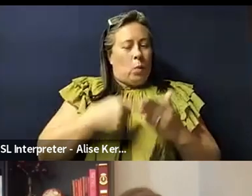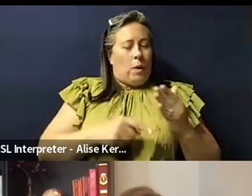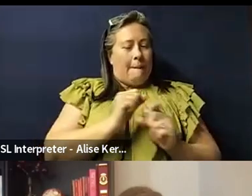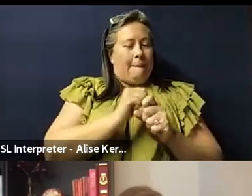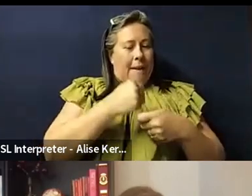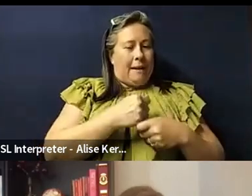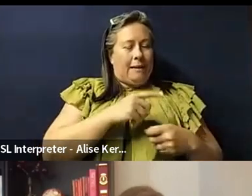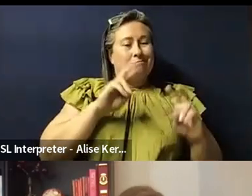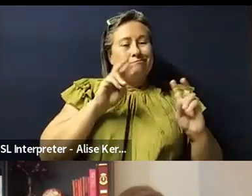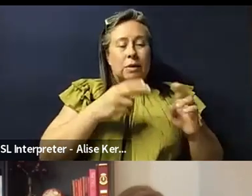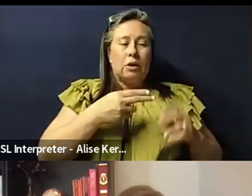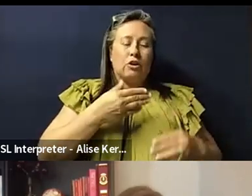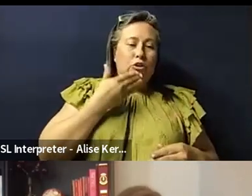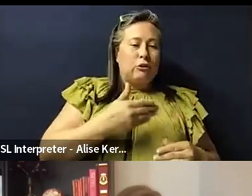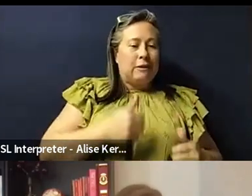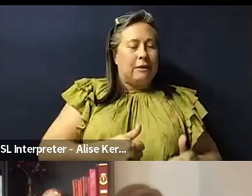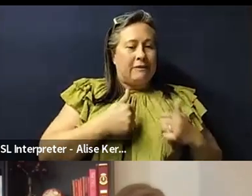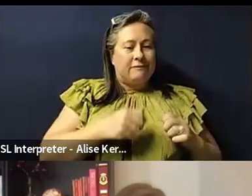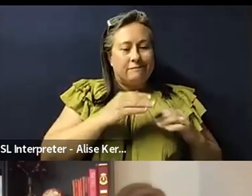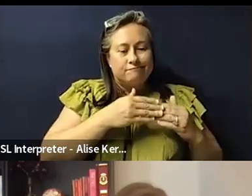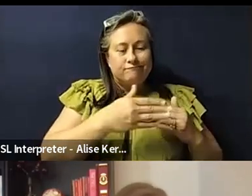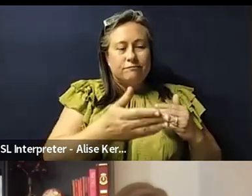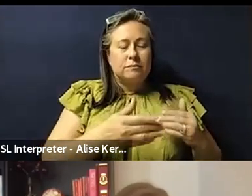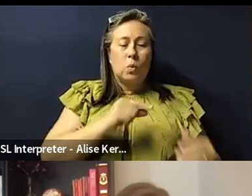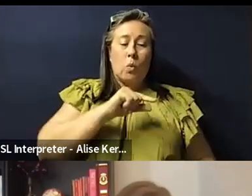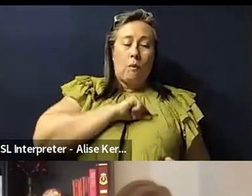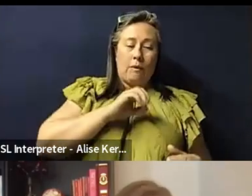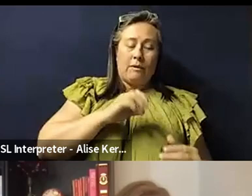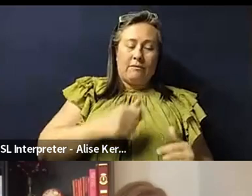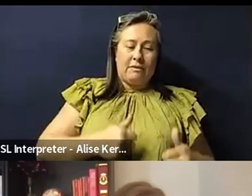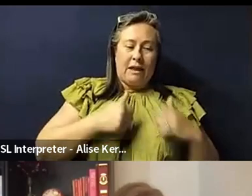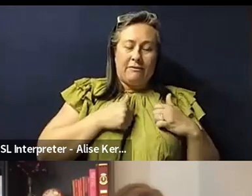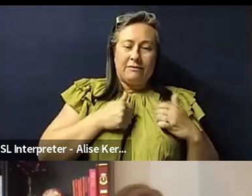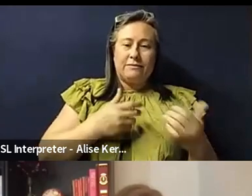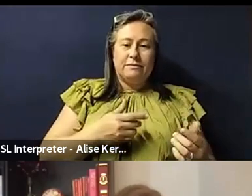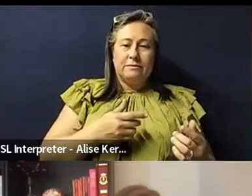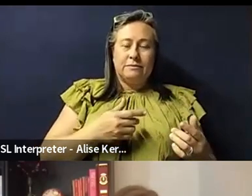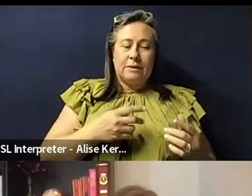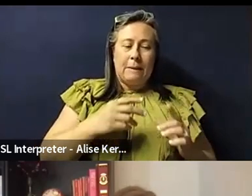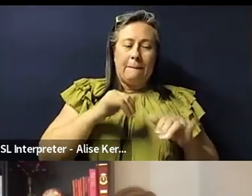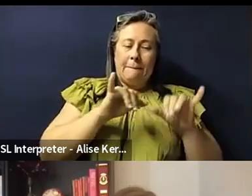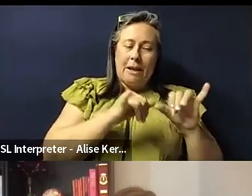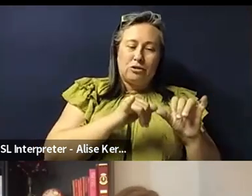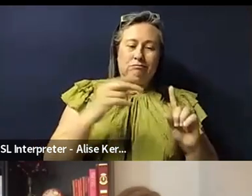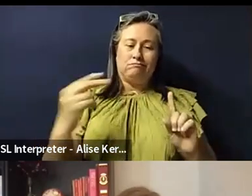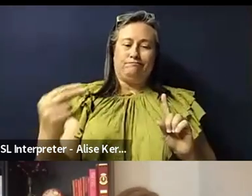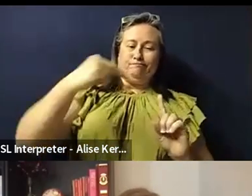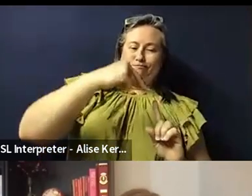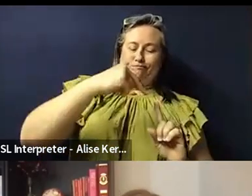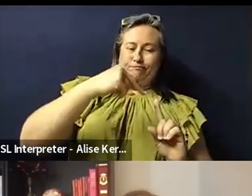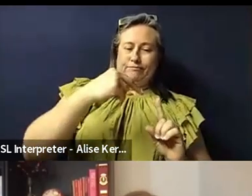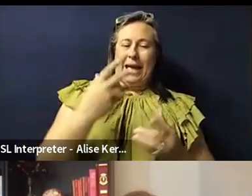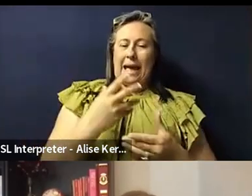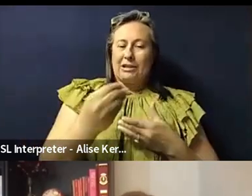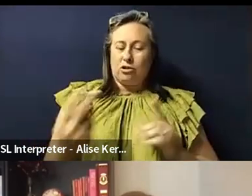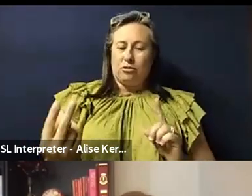life. And you know, I'm sure you know this. So the idea of quality of life as measured externally emphasizes a lot of things